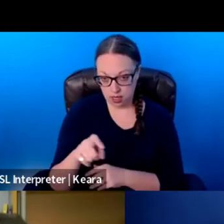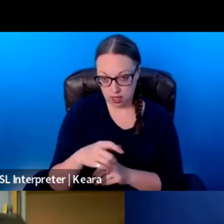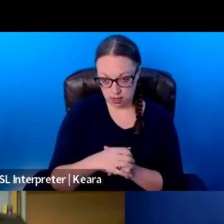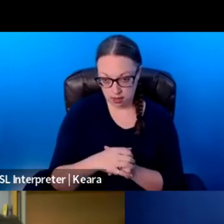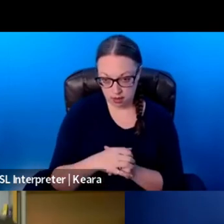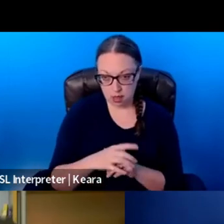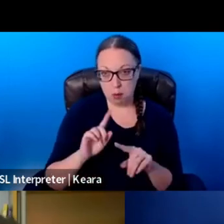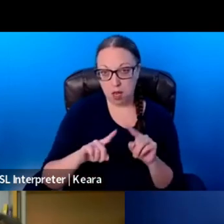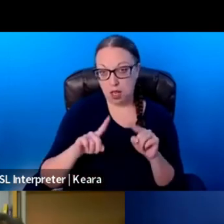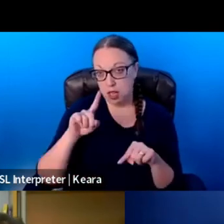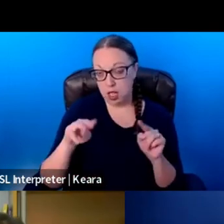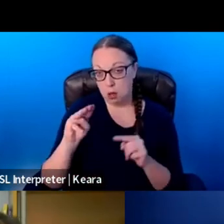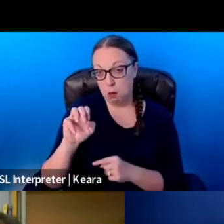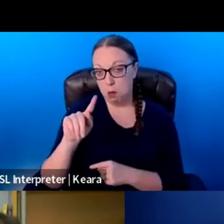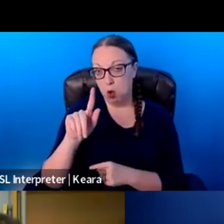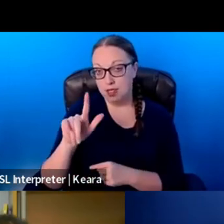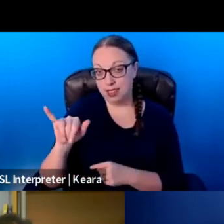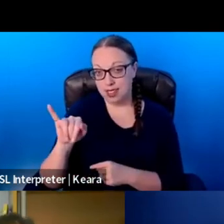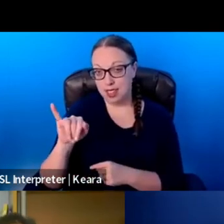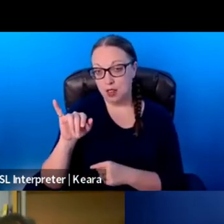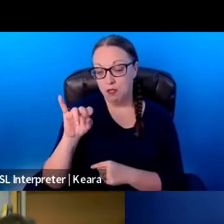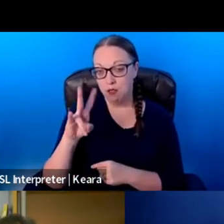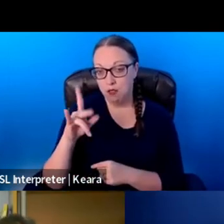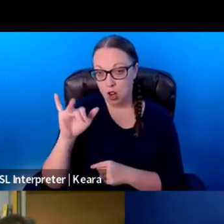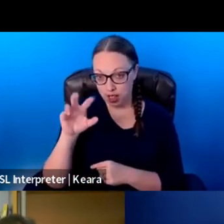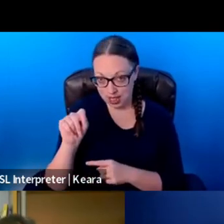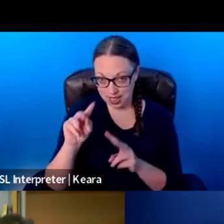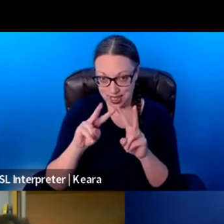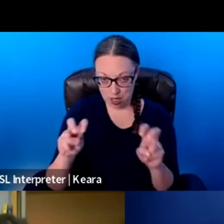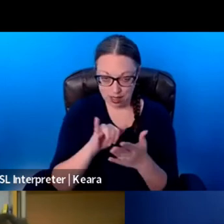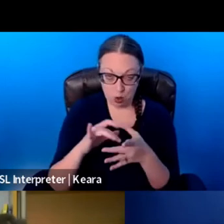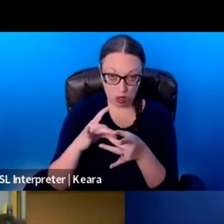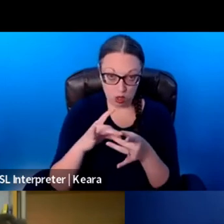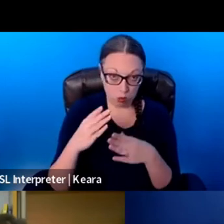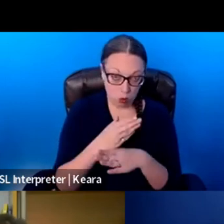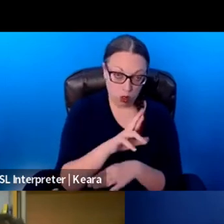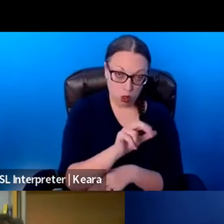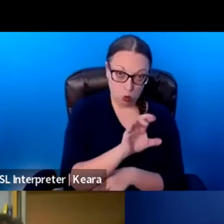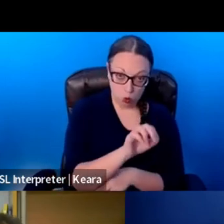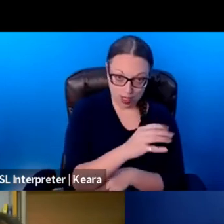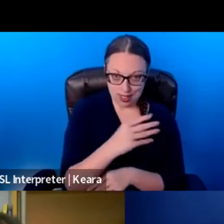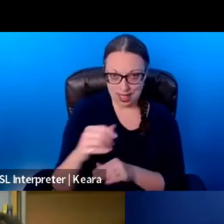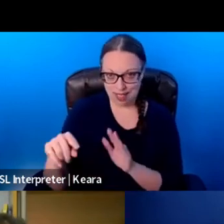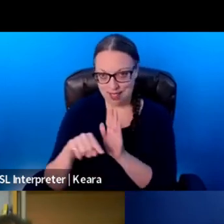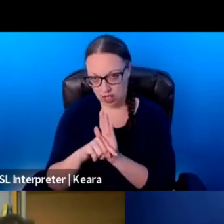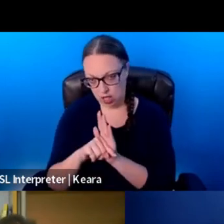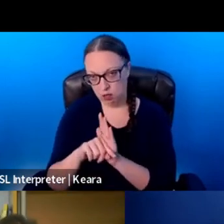multivariate analysis, that relationship between race and some of the negative outcomes was